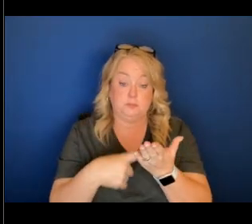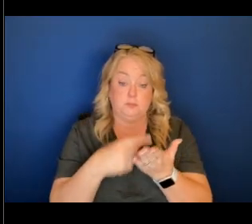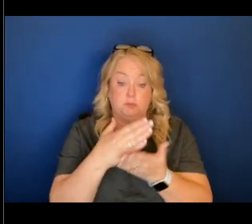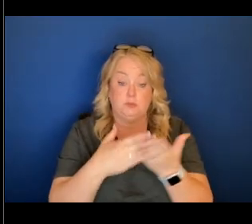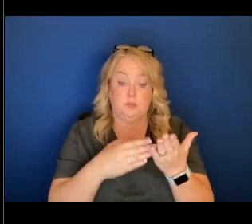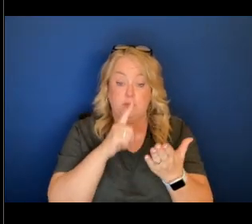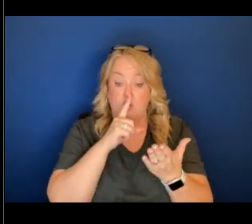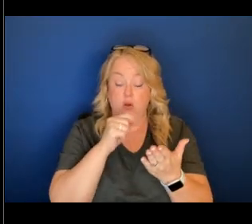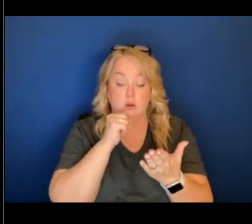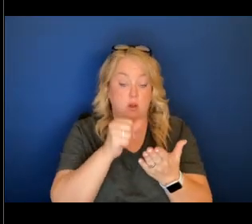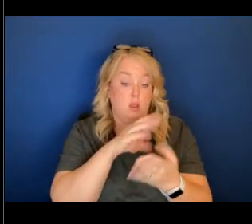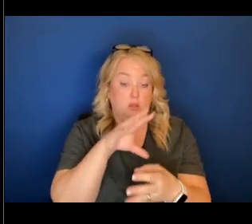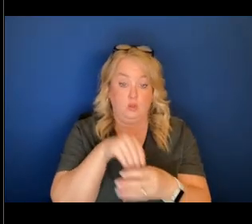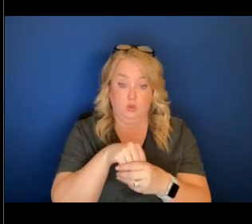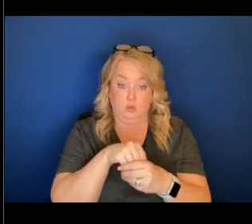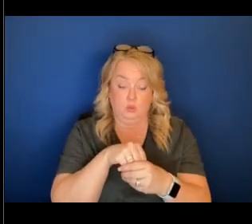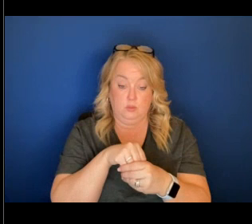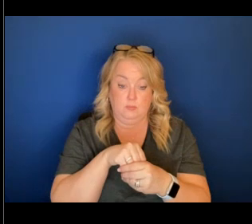not covered.